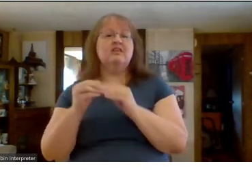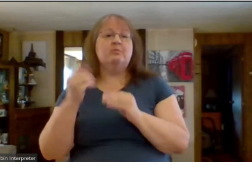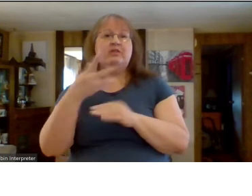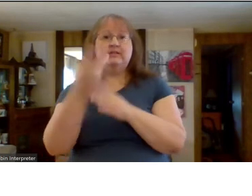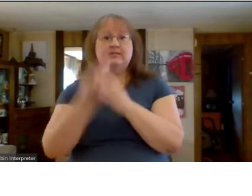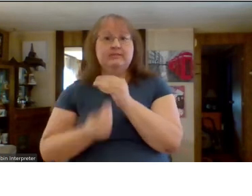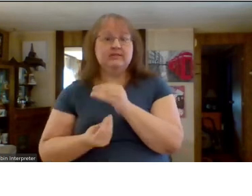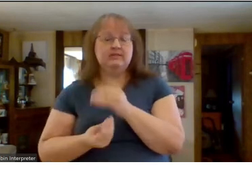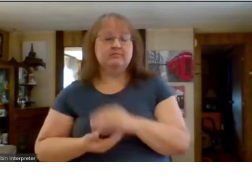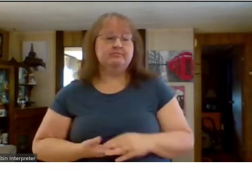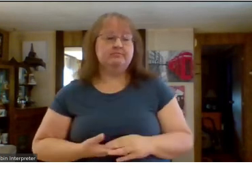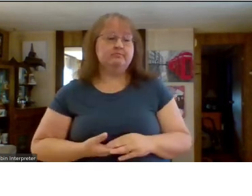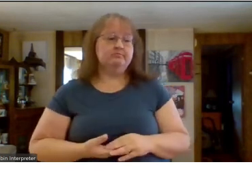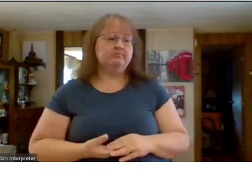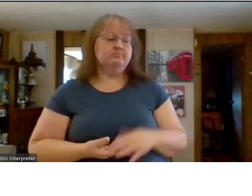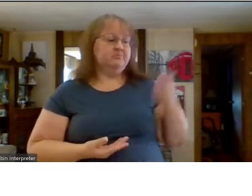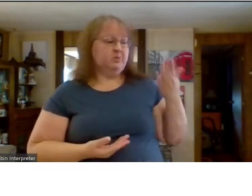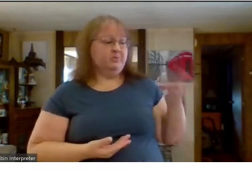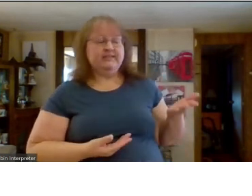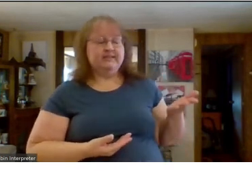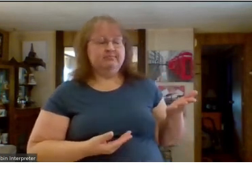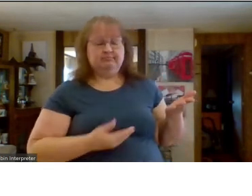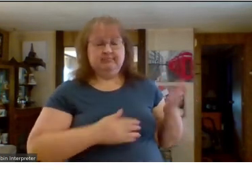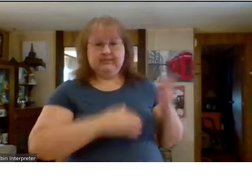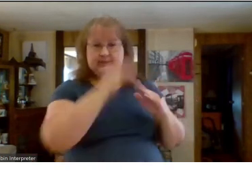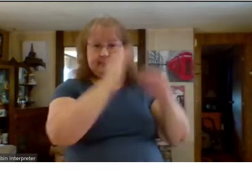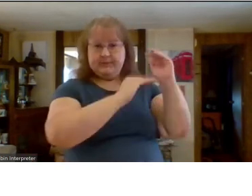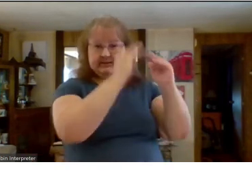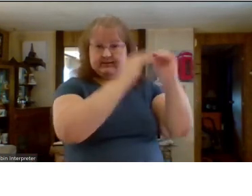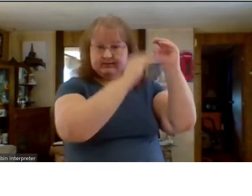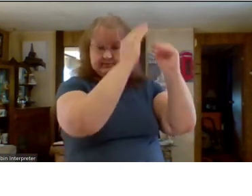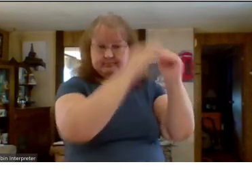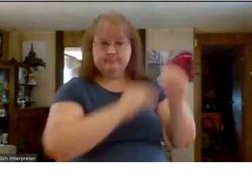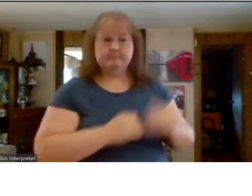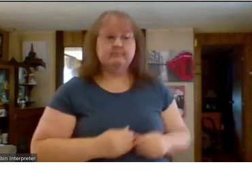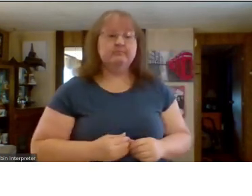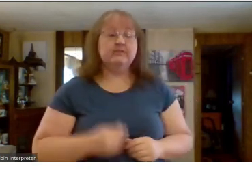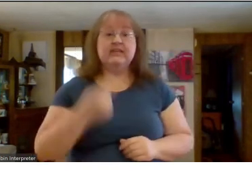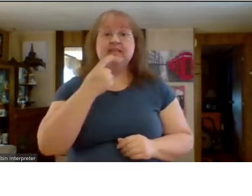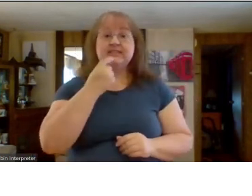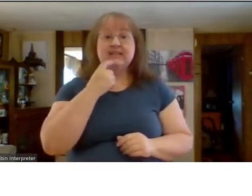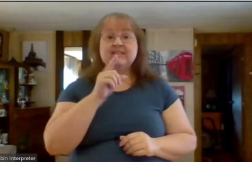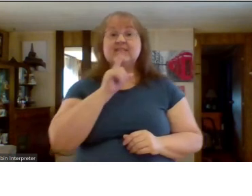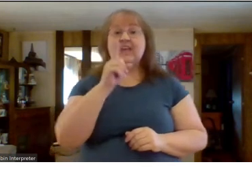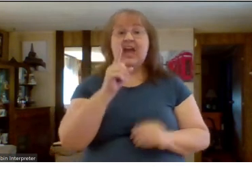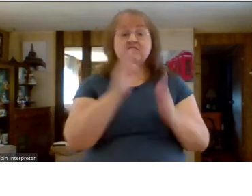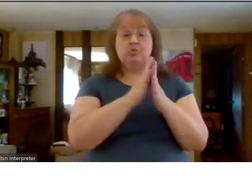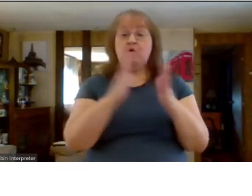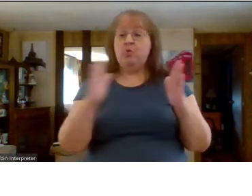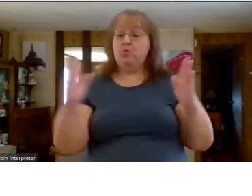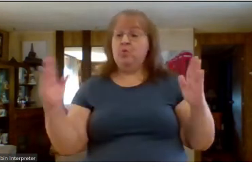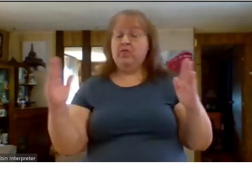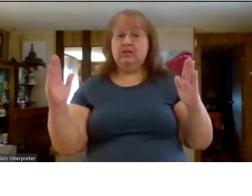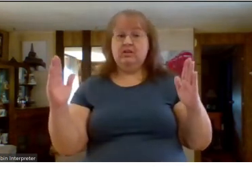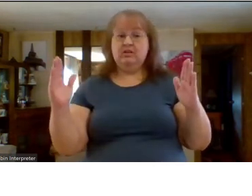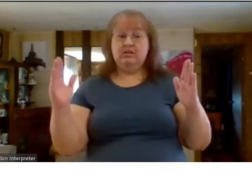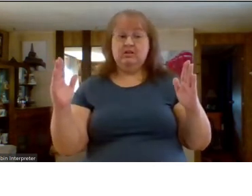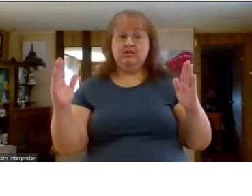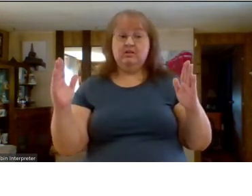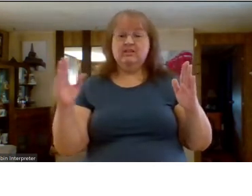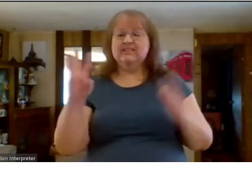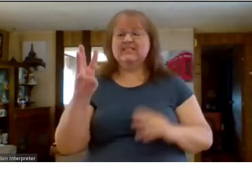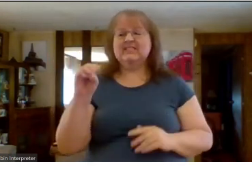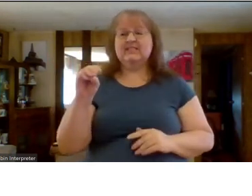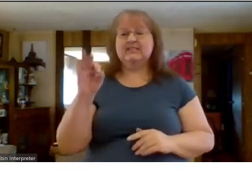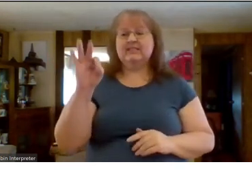the real length of what's missing. So for example, I have this building right here. It says the actual